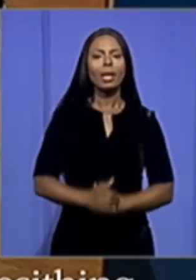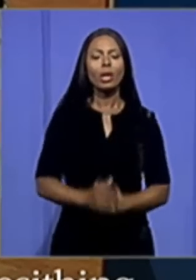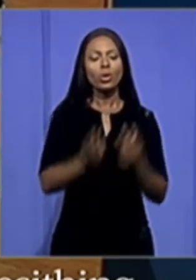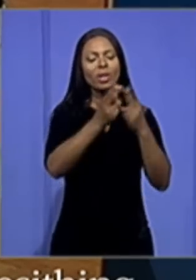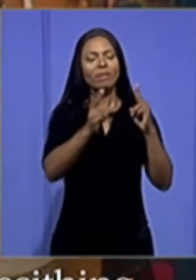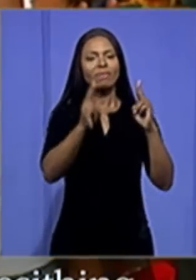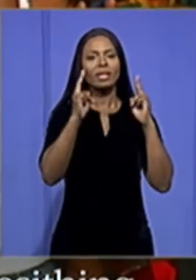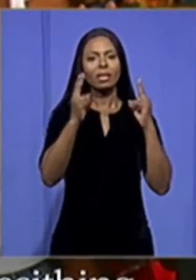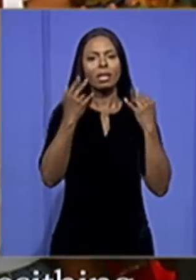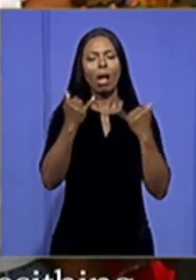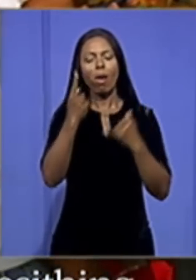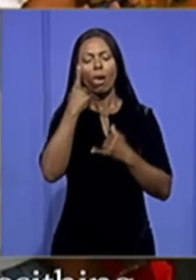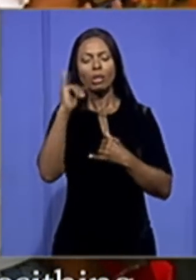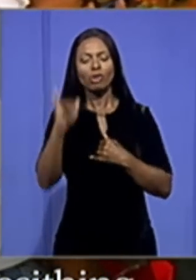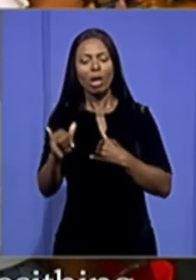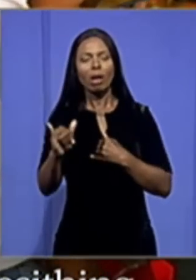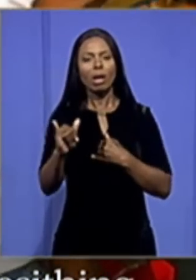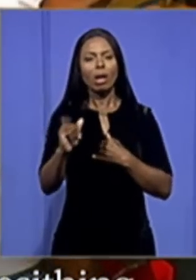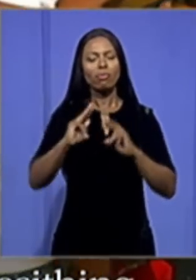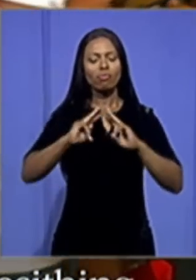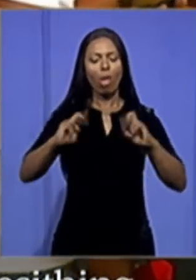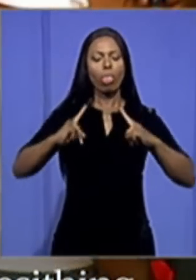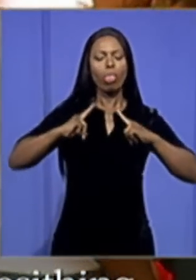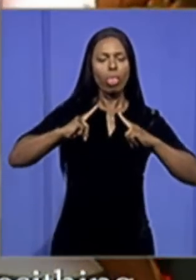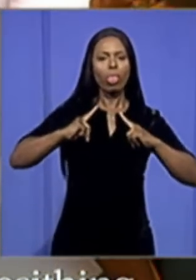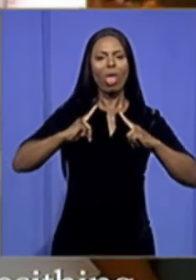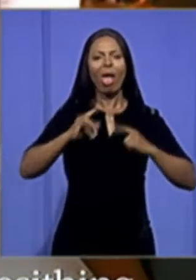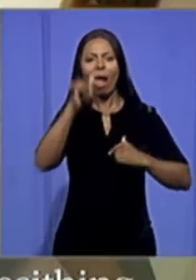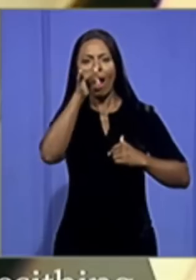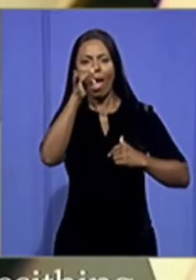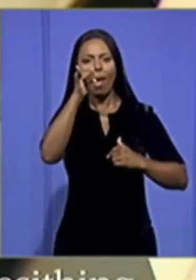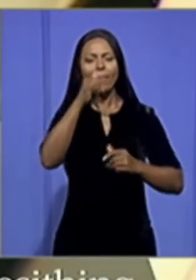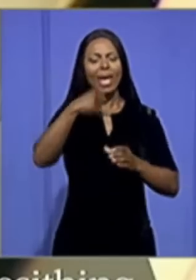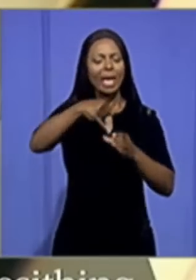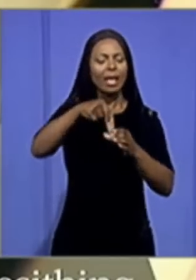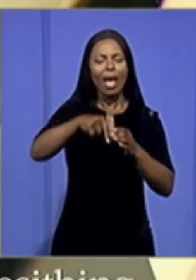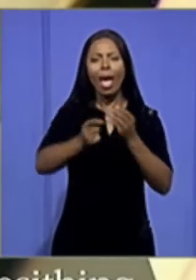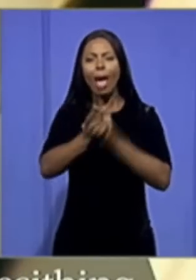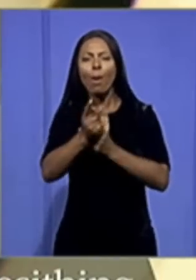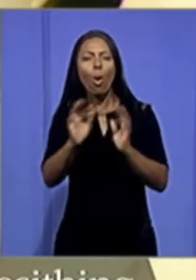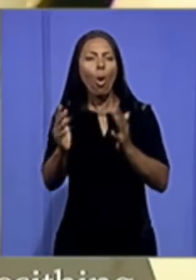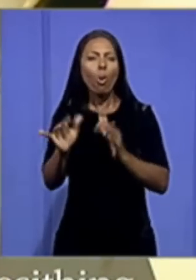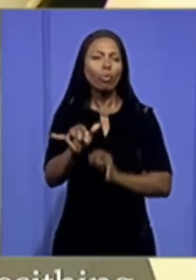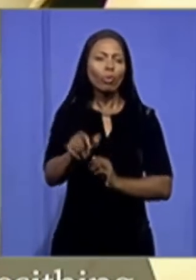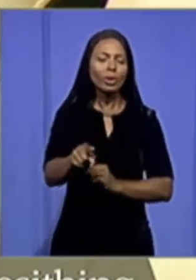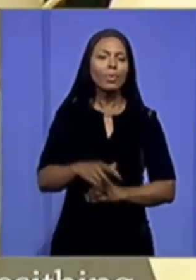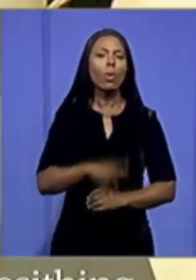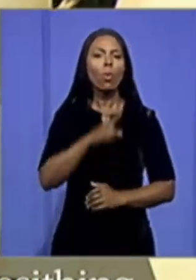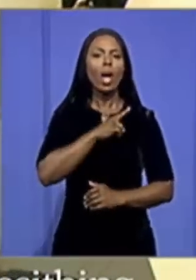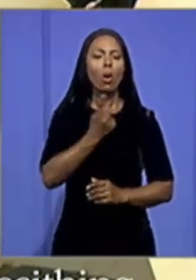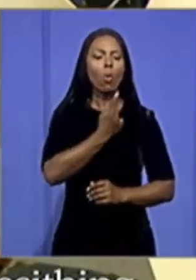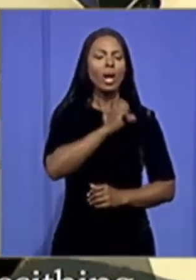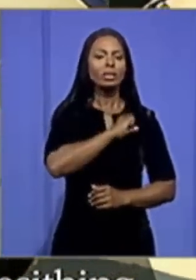tirišong go lwantšhana le ditiro tša bosenyi tše di lebedišitšwego go baithuti, se ka morago ga gore o mongwe wa bašomi a fego ngwagola ka baka